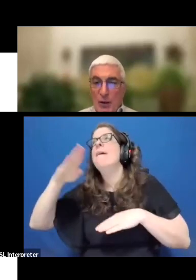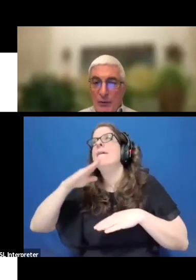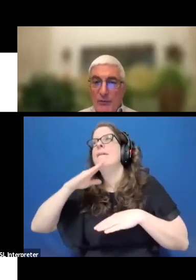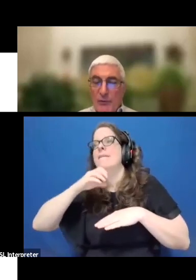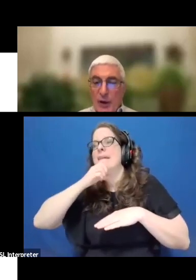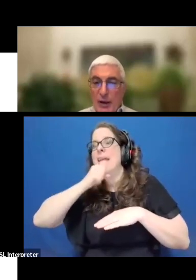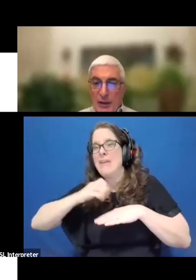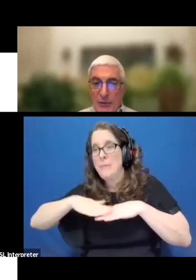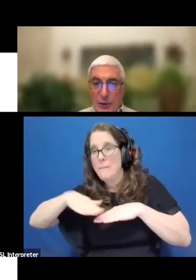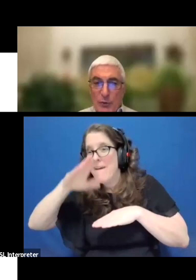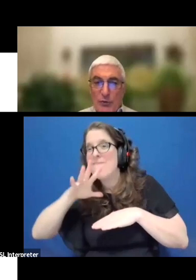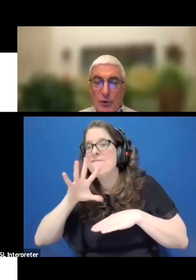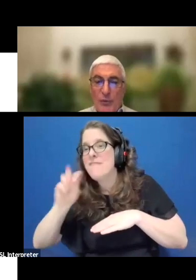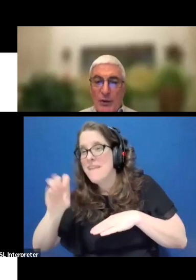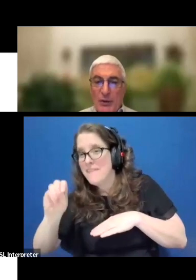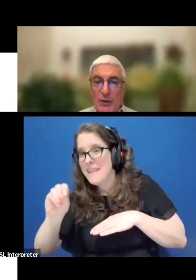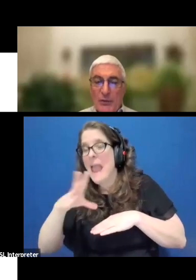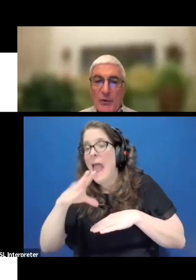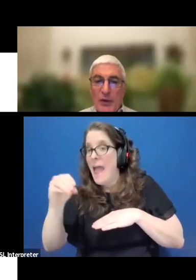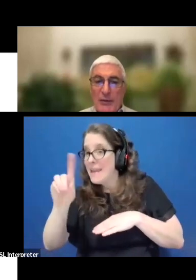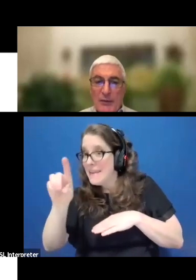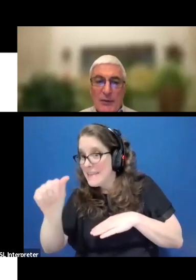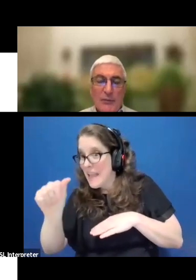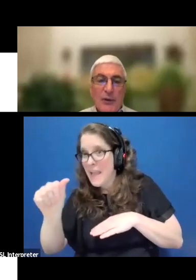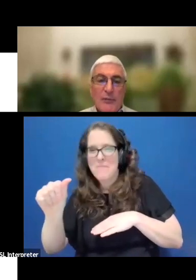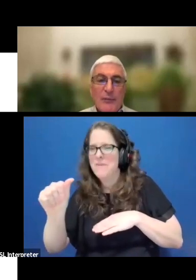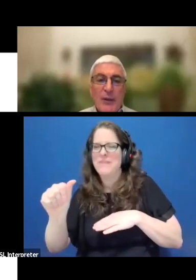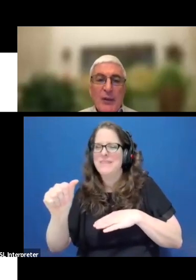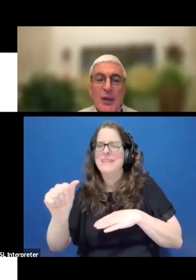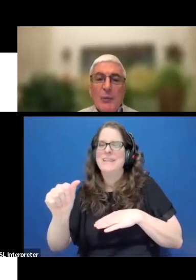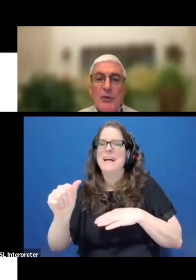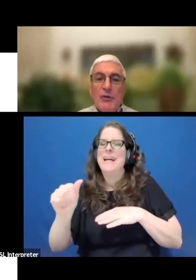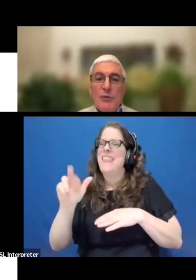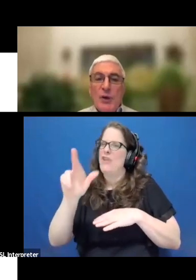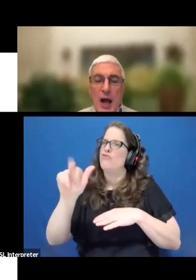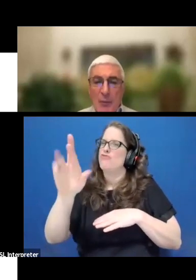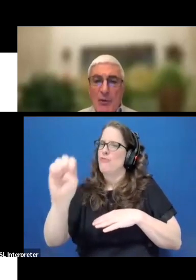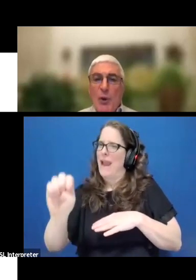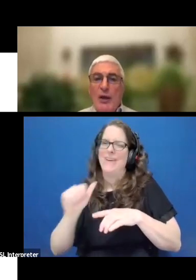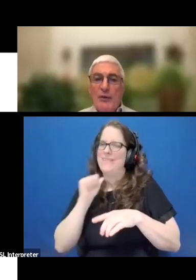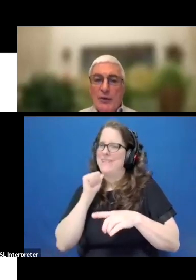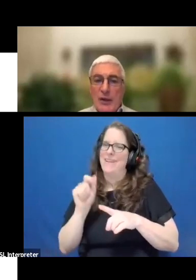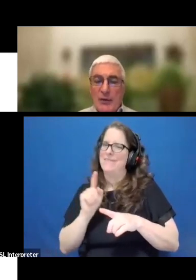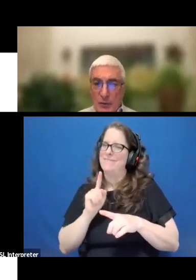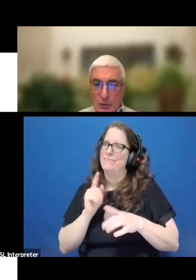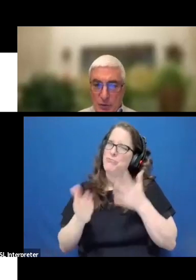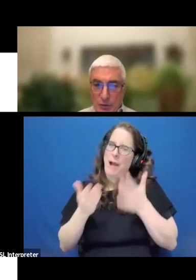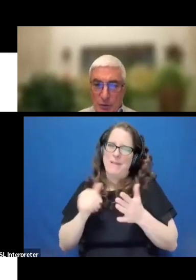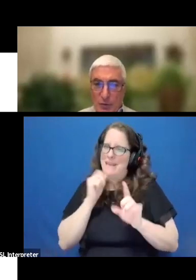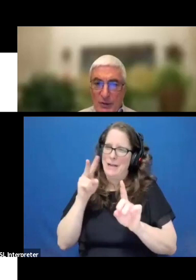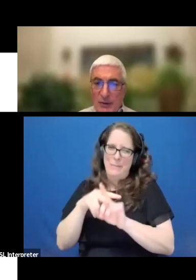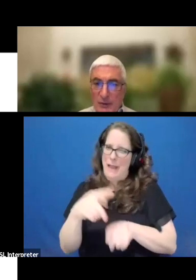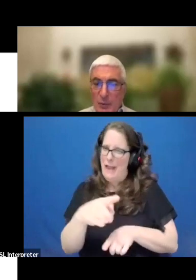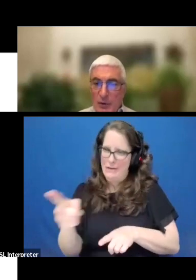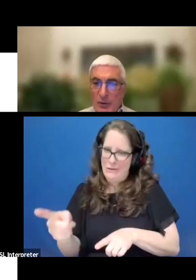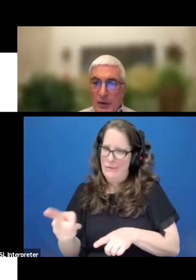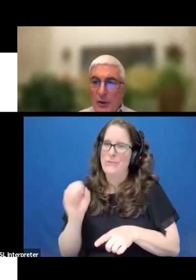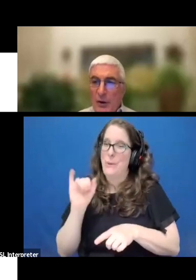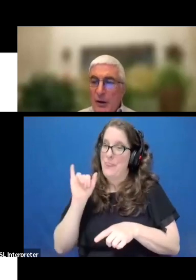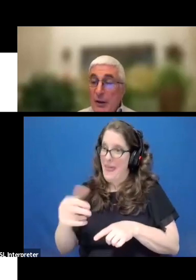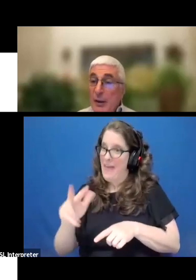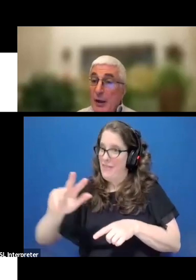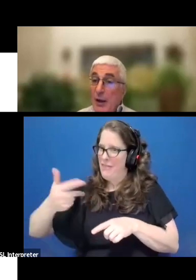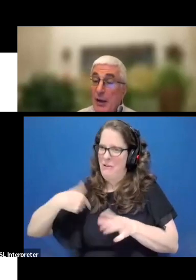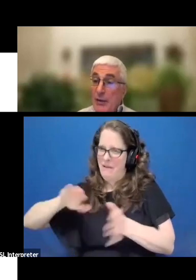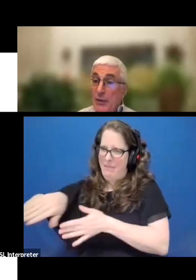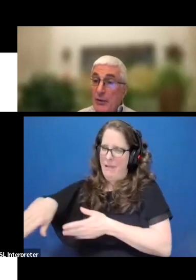be relevant for any of you, so I'm not going to cover that this evening. But the two common ways to get Social Security disability